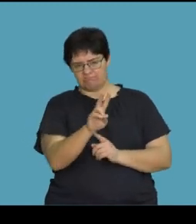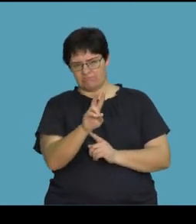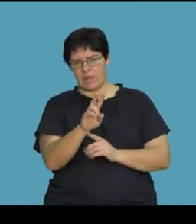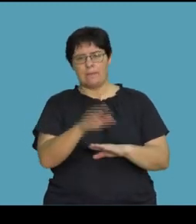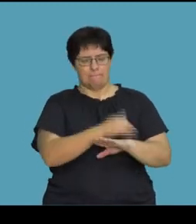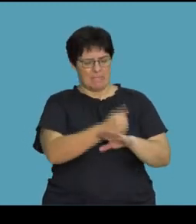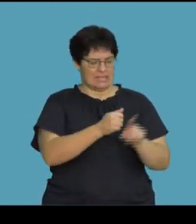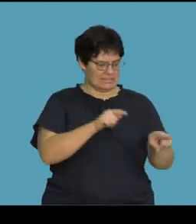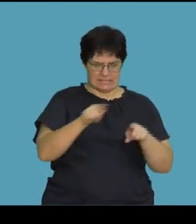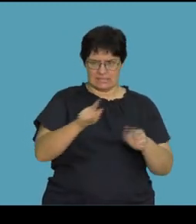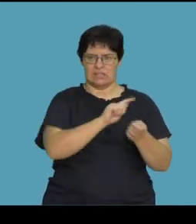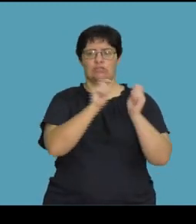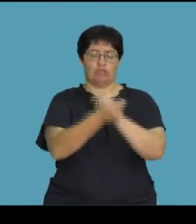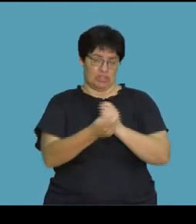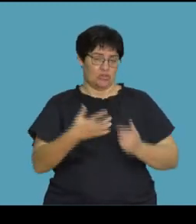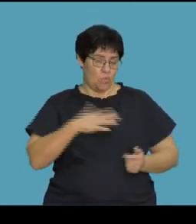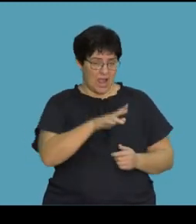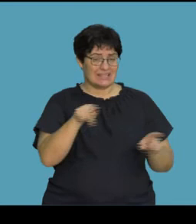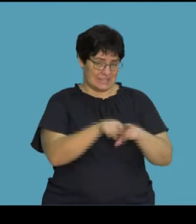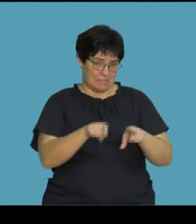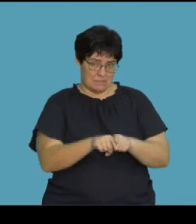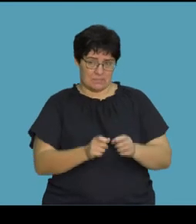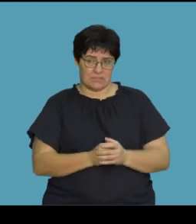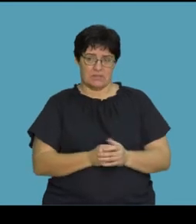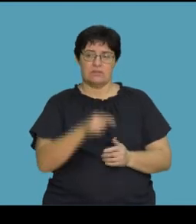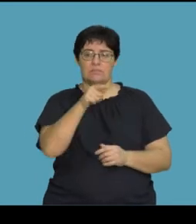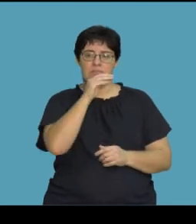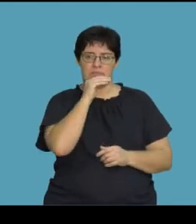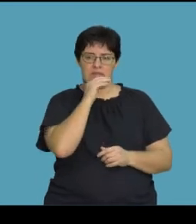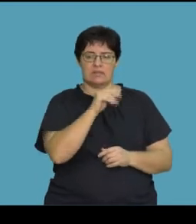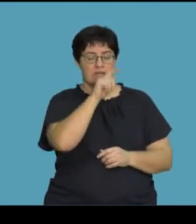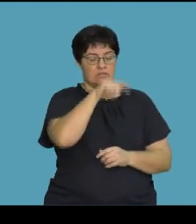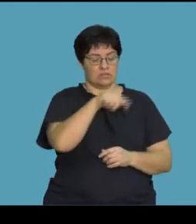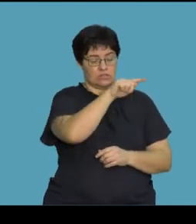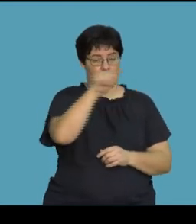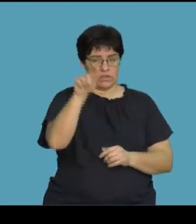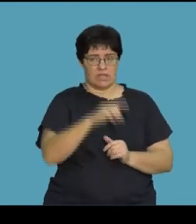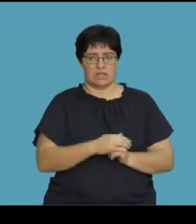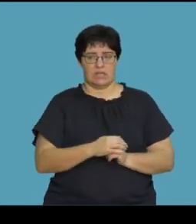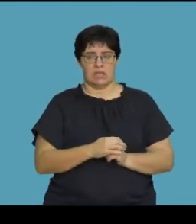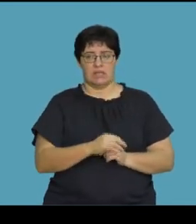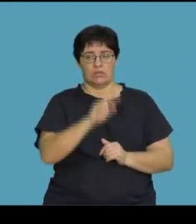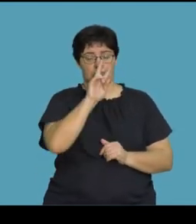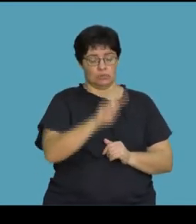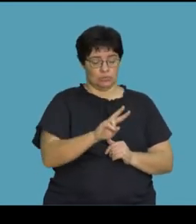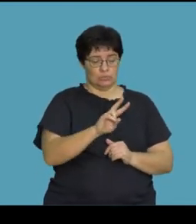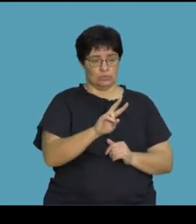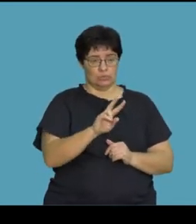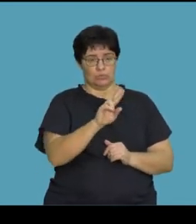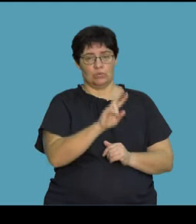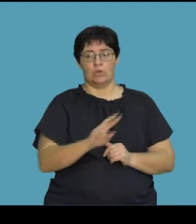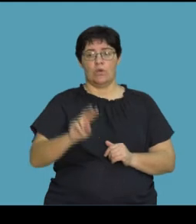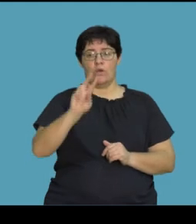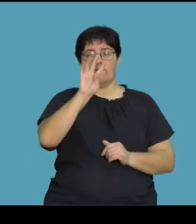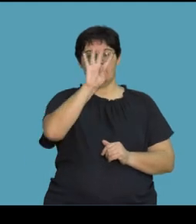will be to firstly change the bases, right? I did say that. So this will be the same as the square root of